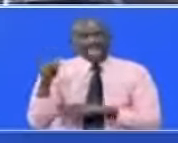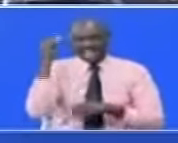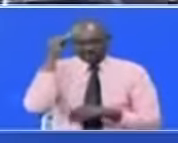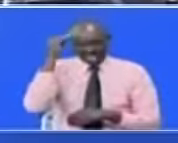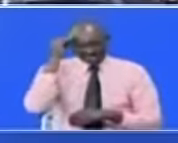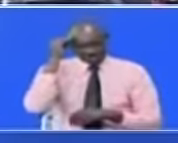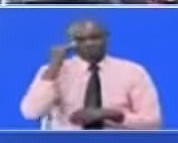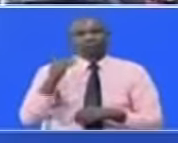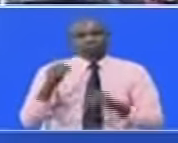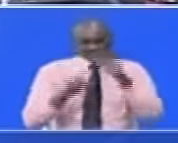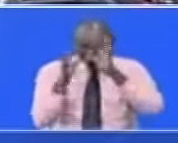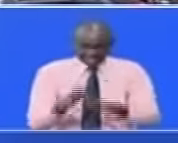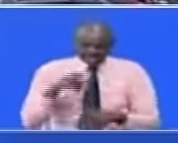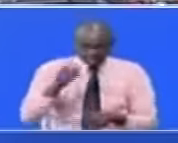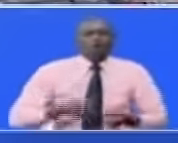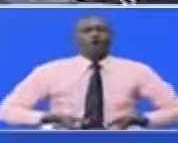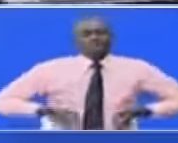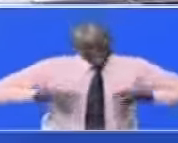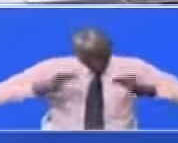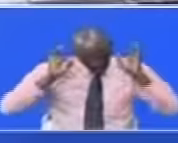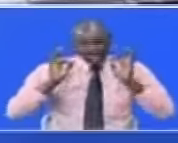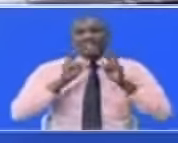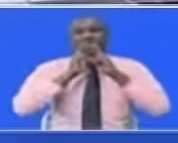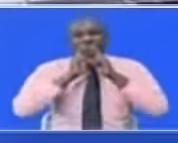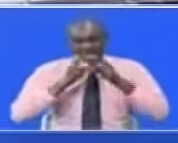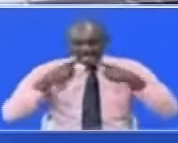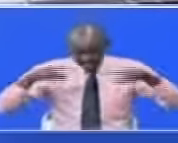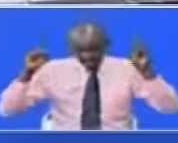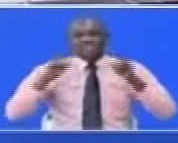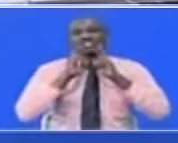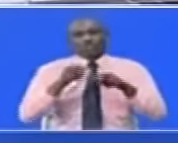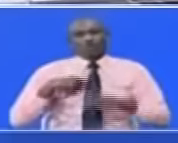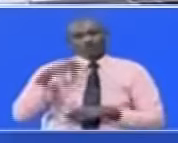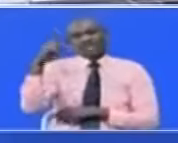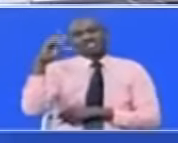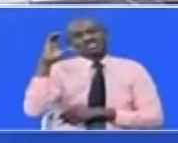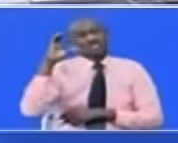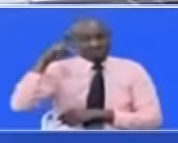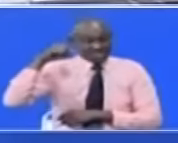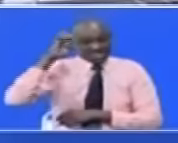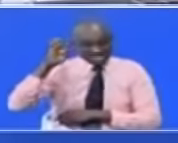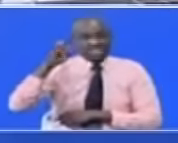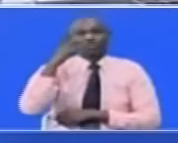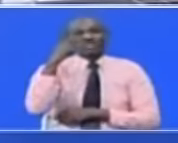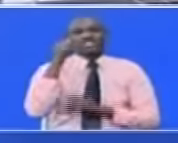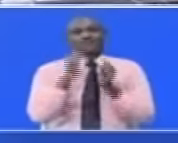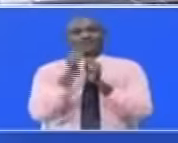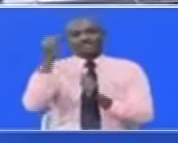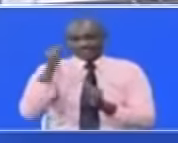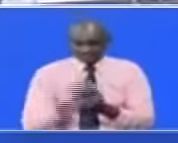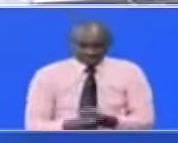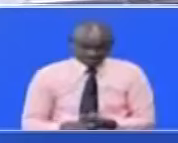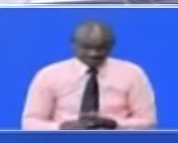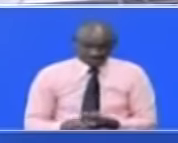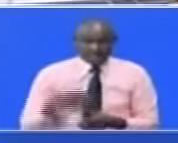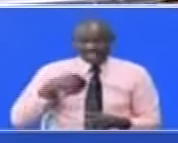Secretary Fred Matiang'i officially releases results of the Kenya Certificate of Primary Education 2015. These results and answer the